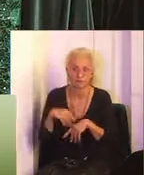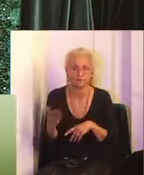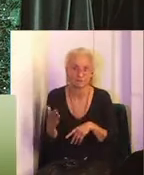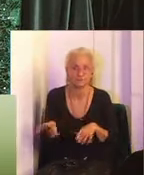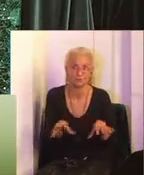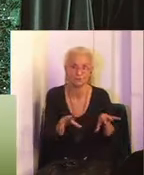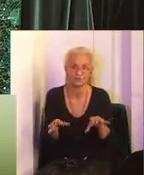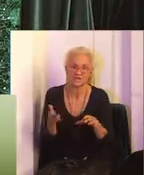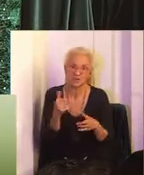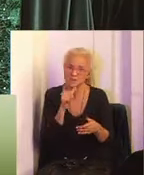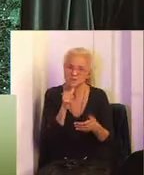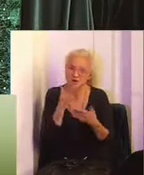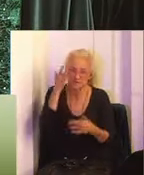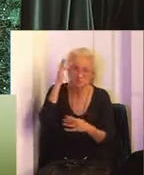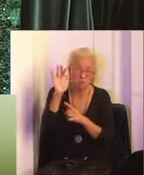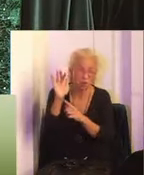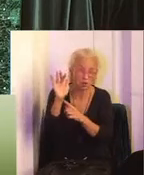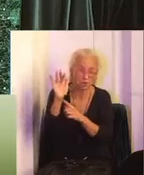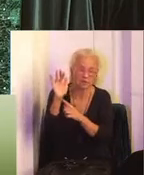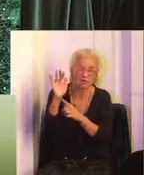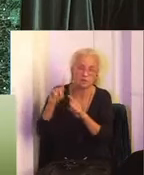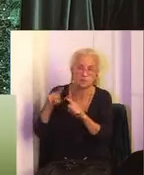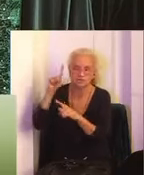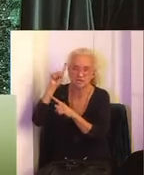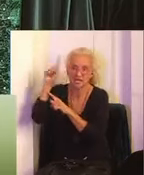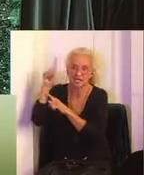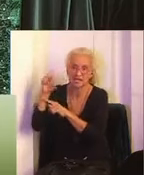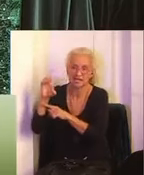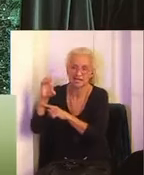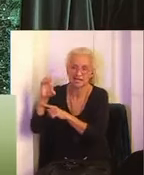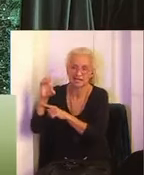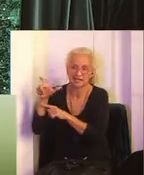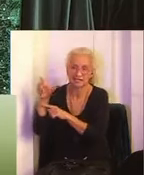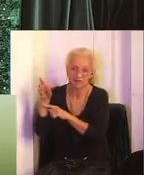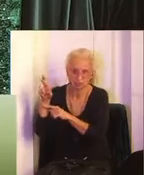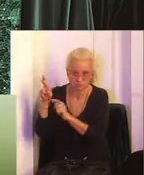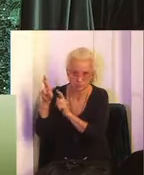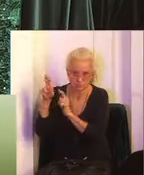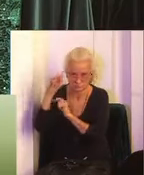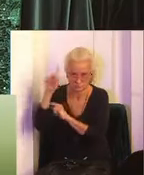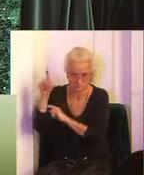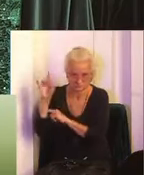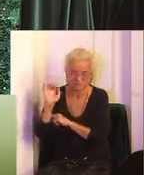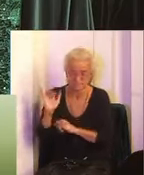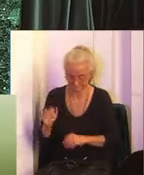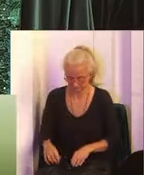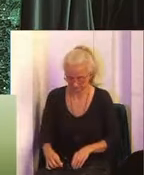Probably wasn't so smart to do, but it was very clever to do.